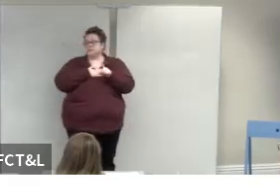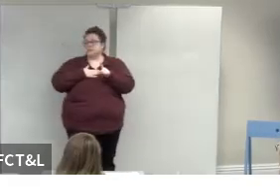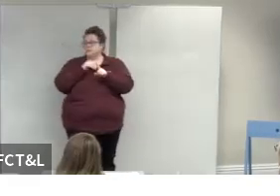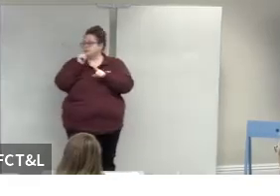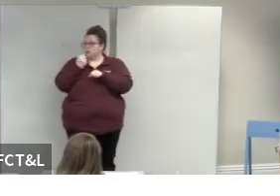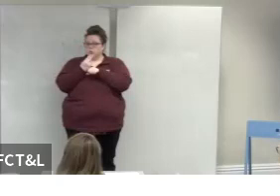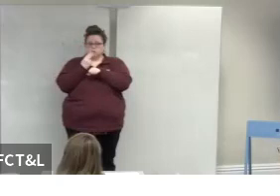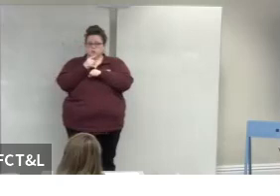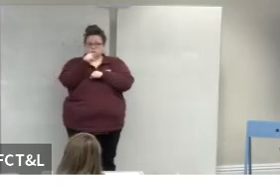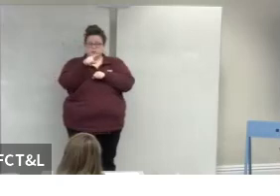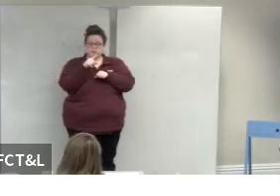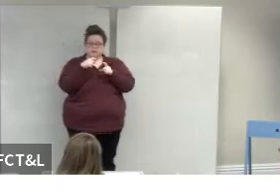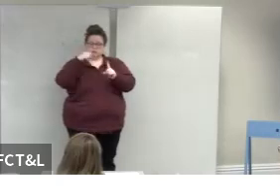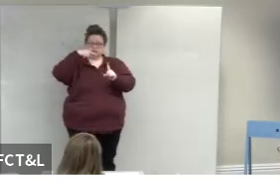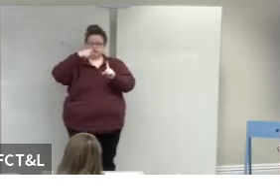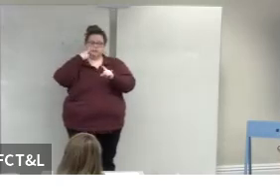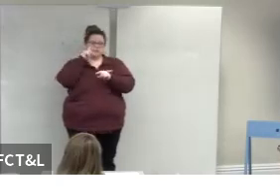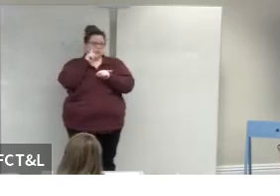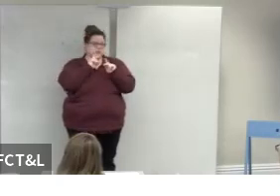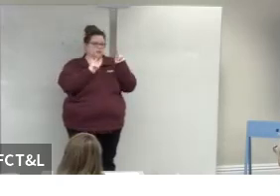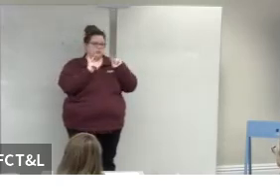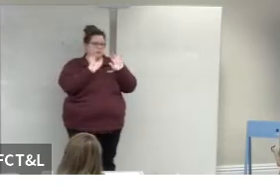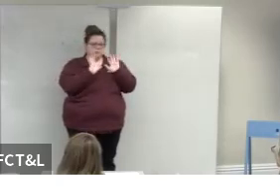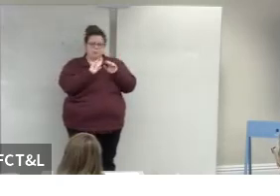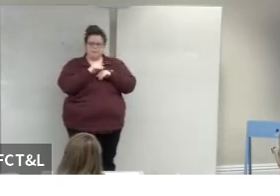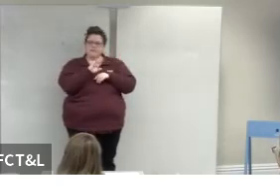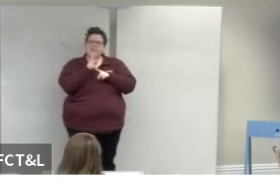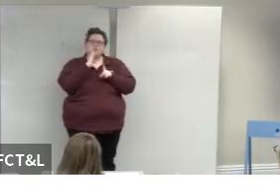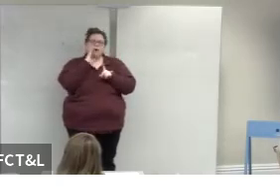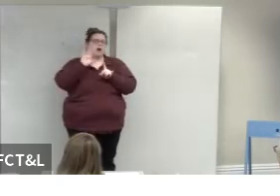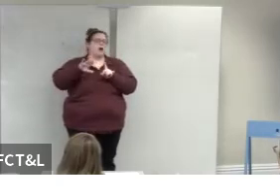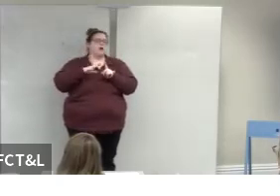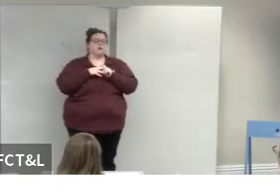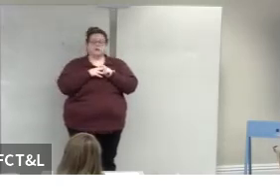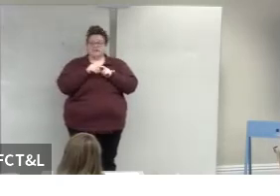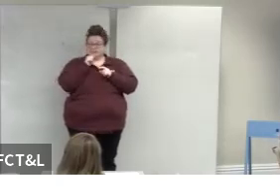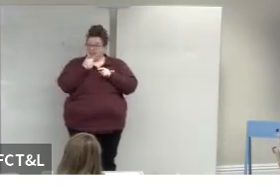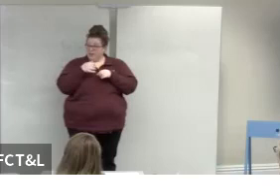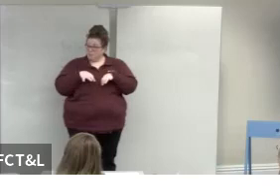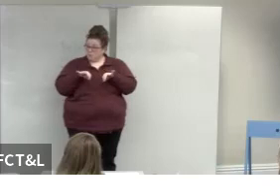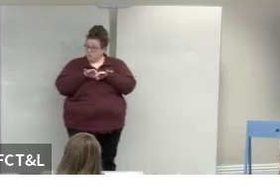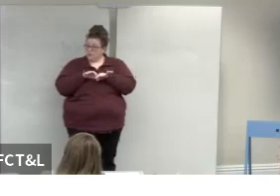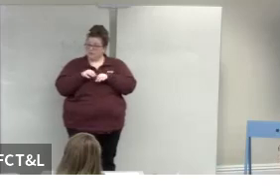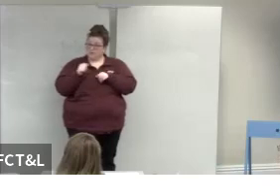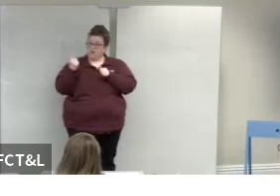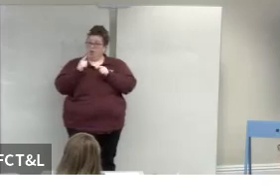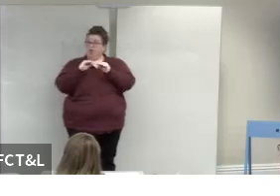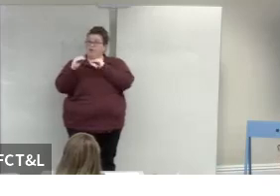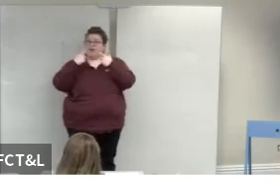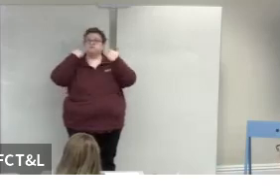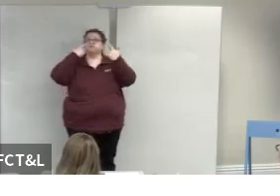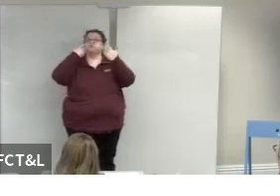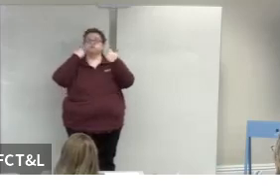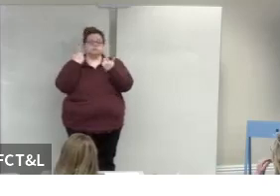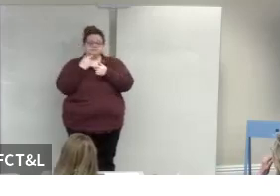place, but keep that in mind. That this is a trigger for deaf people because they've been told that their family members or whatever have told them